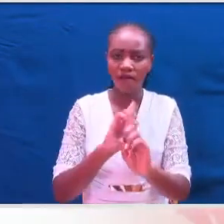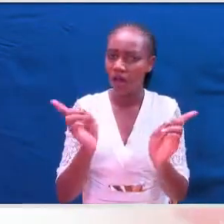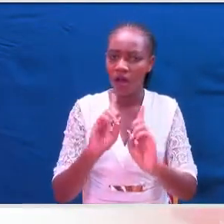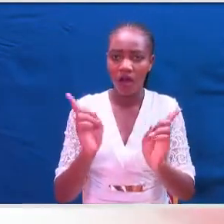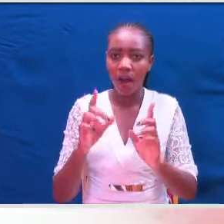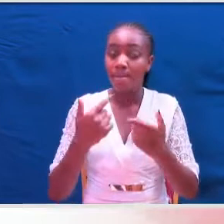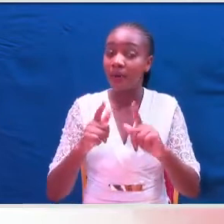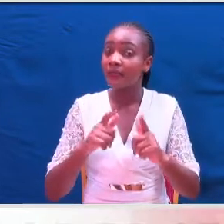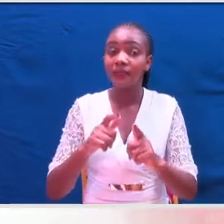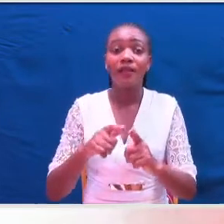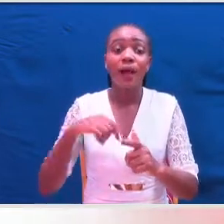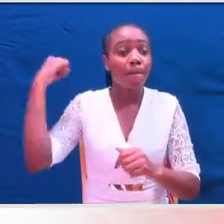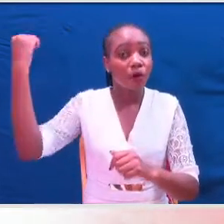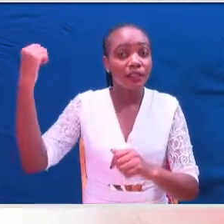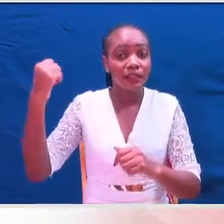siasa ni maslahi.